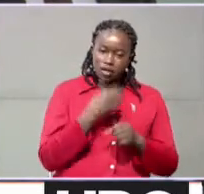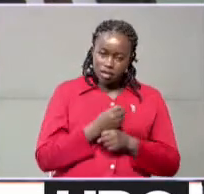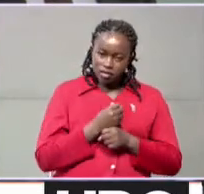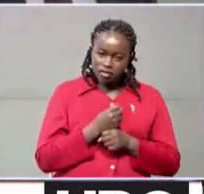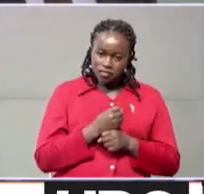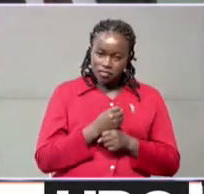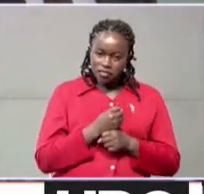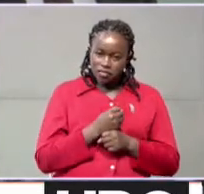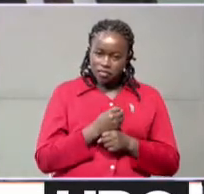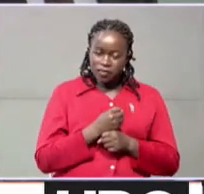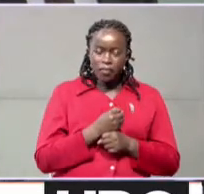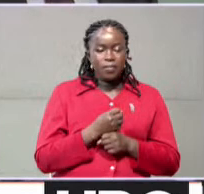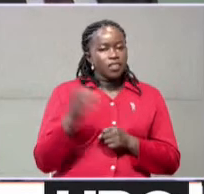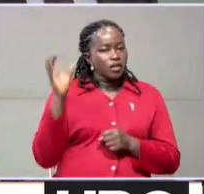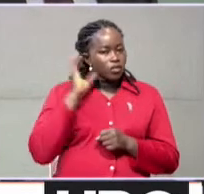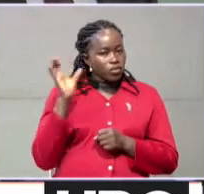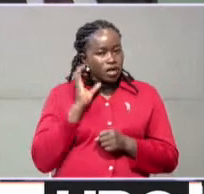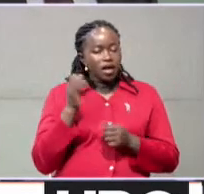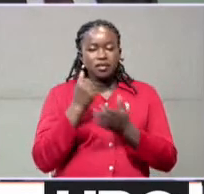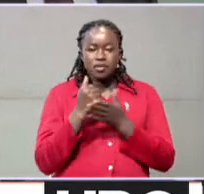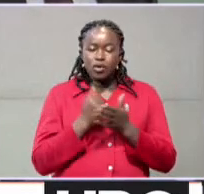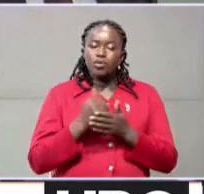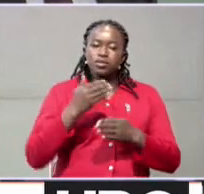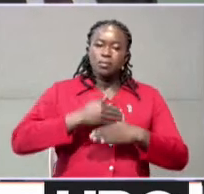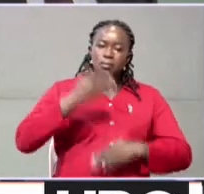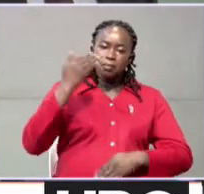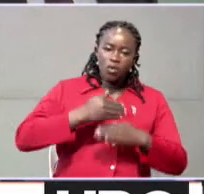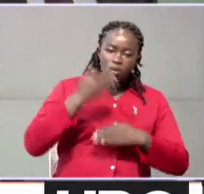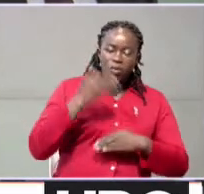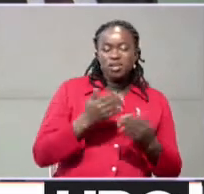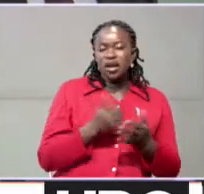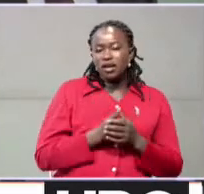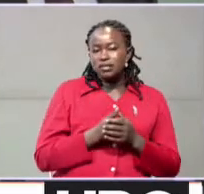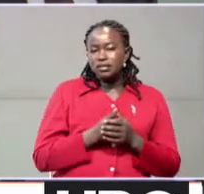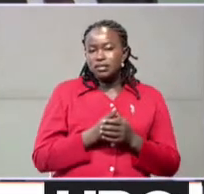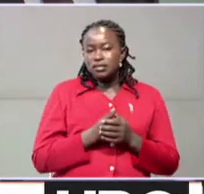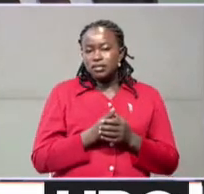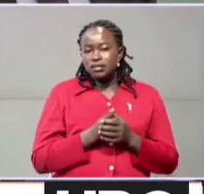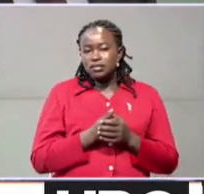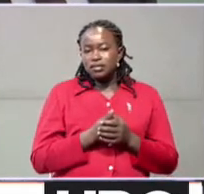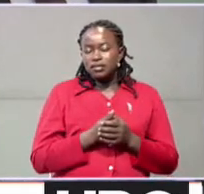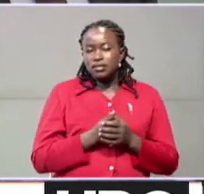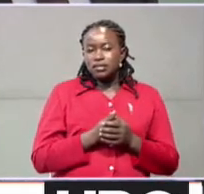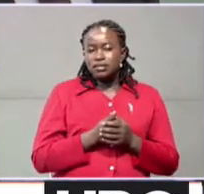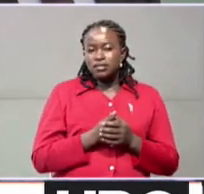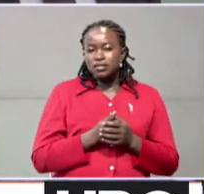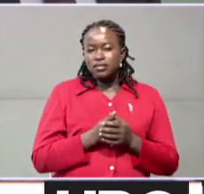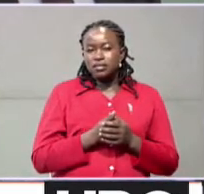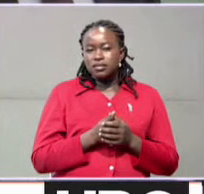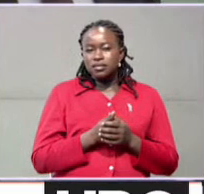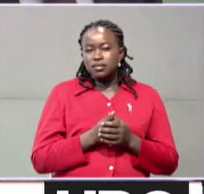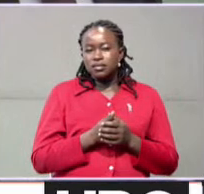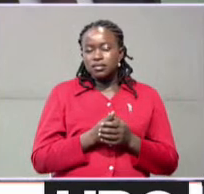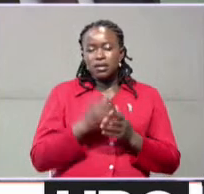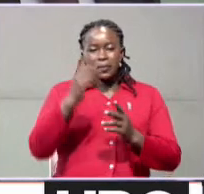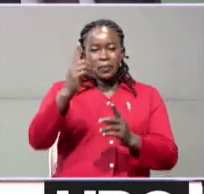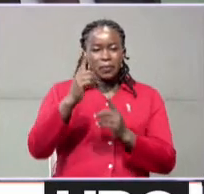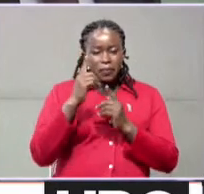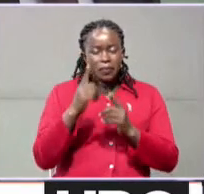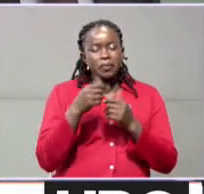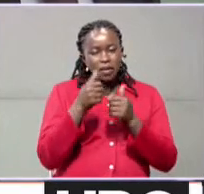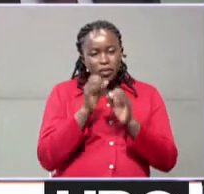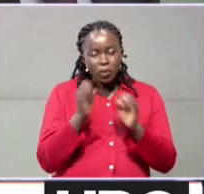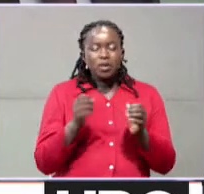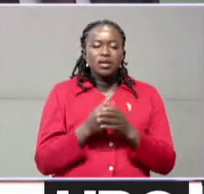of the poorest border already the number of people who crossed the data